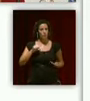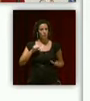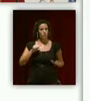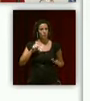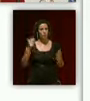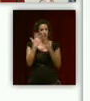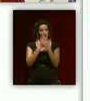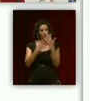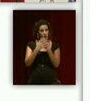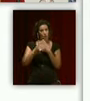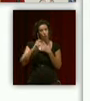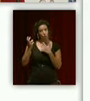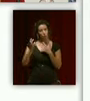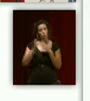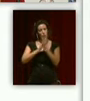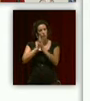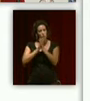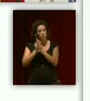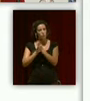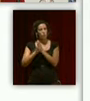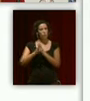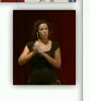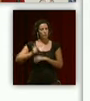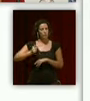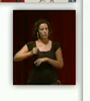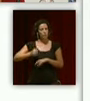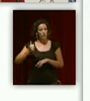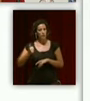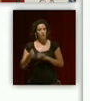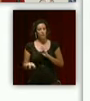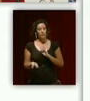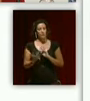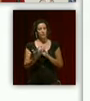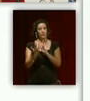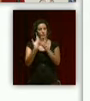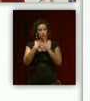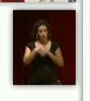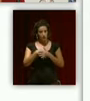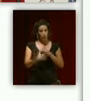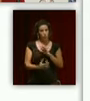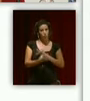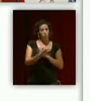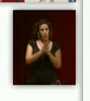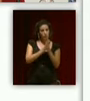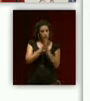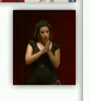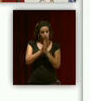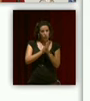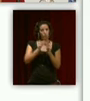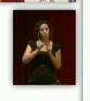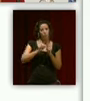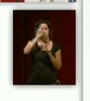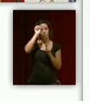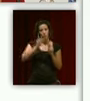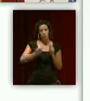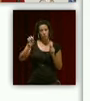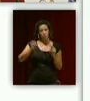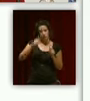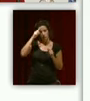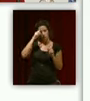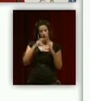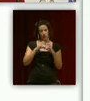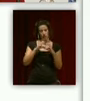This happens because when you mix an unexpected stimuli with more expected